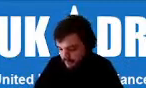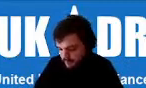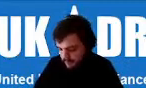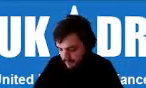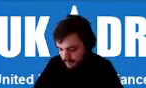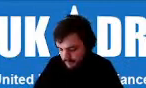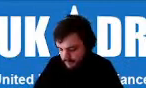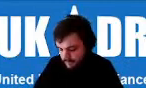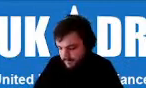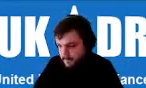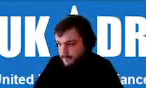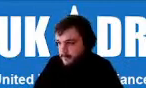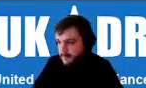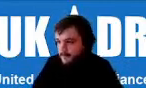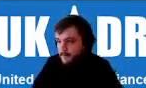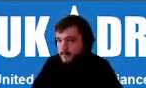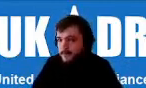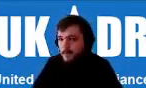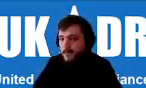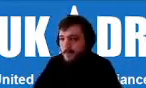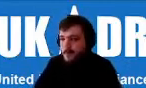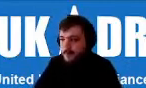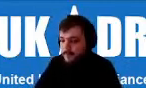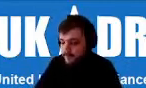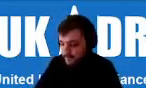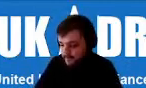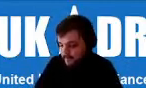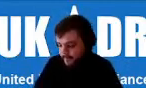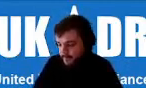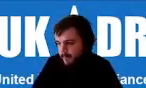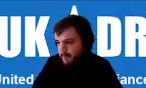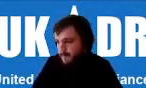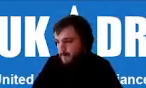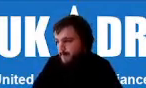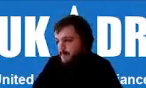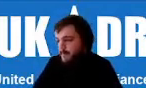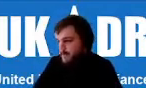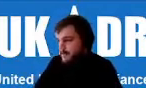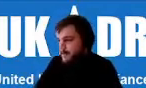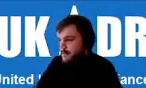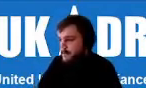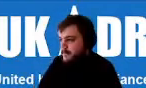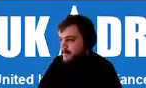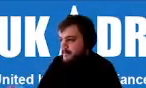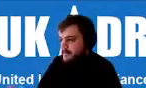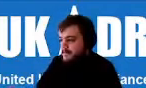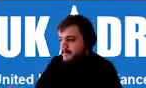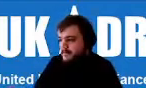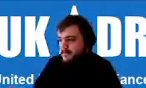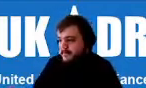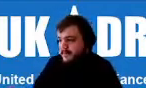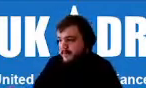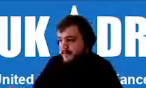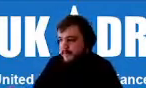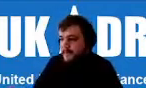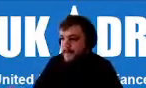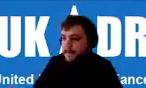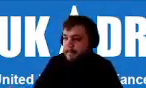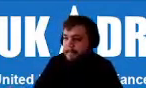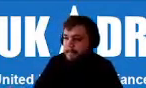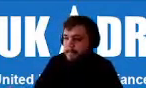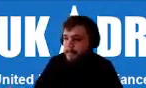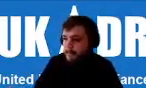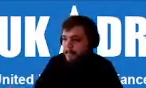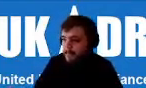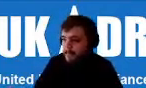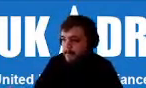My involvement in the field of disasters, well, I decided I wouldn't give you a PowerPoint. For once in my life, I wouldn't subject